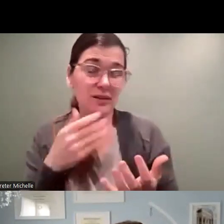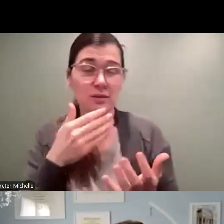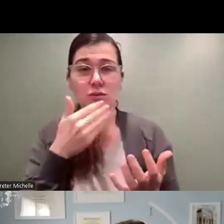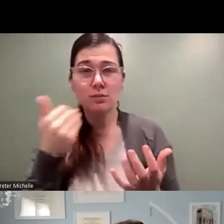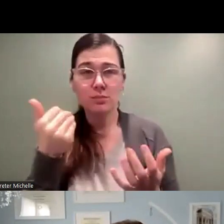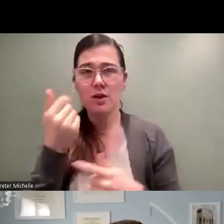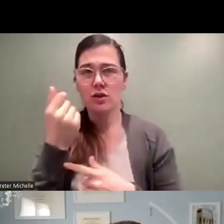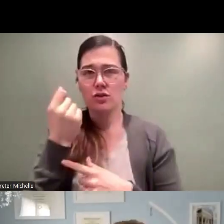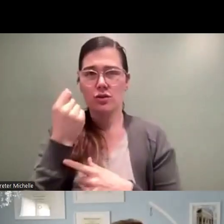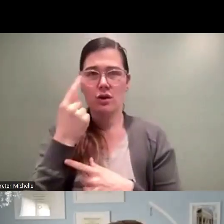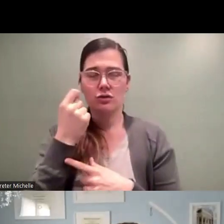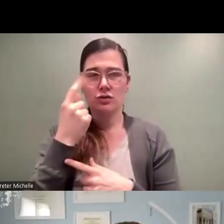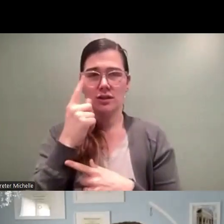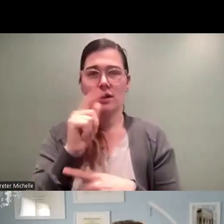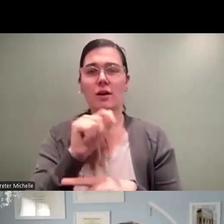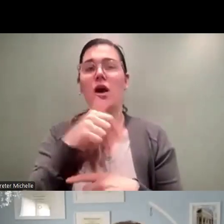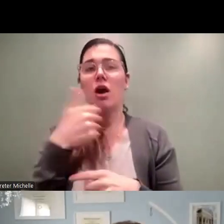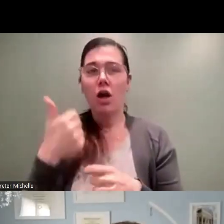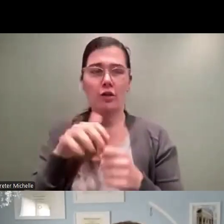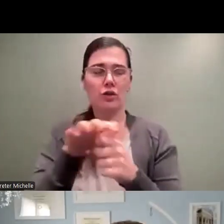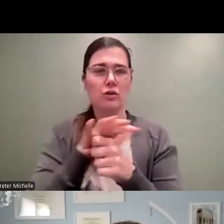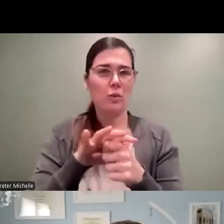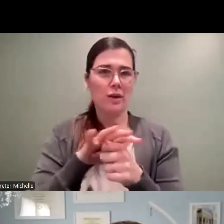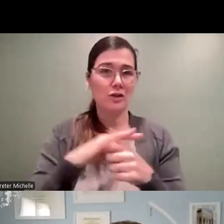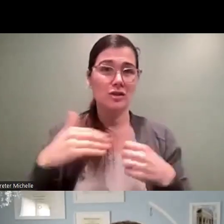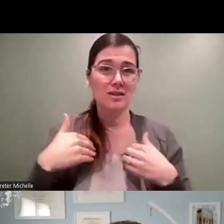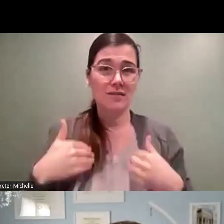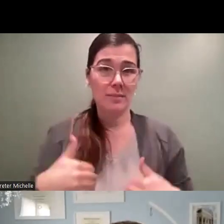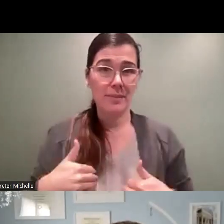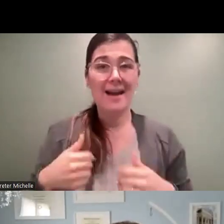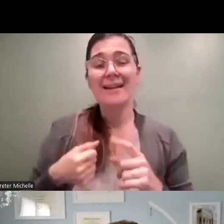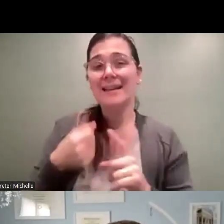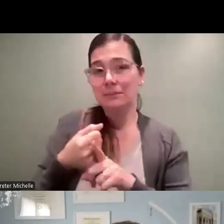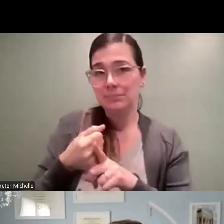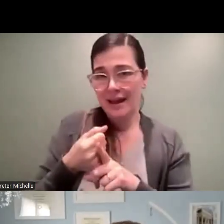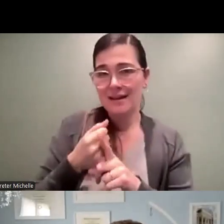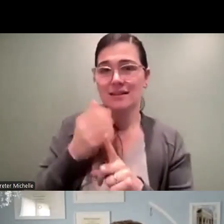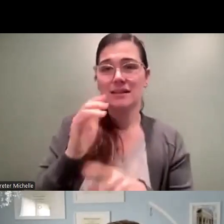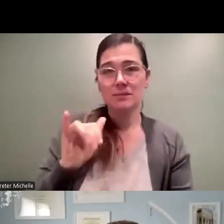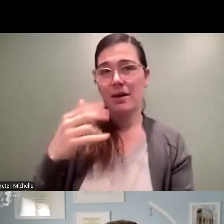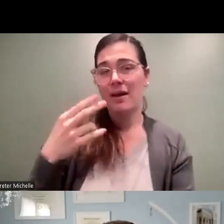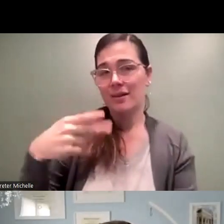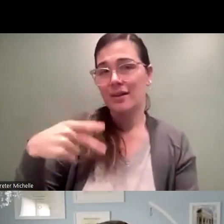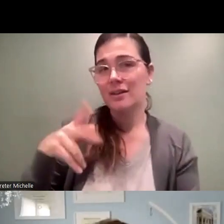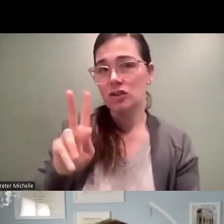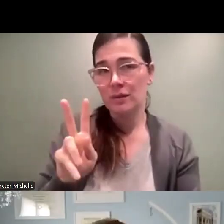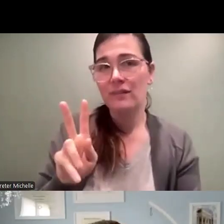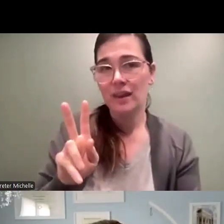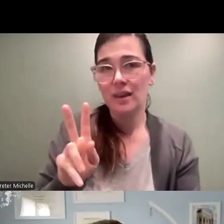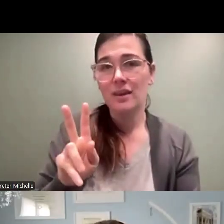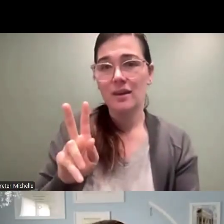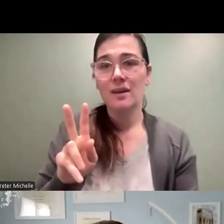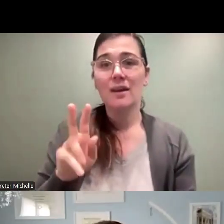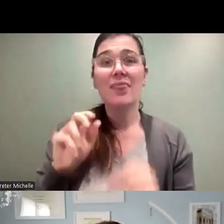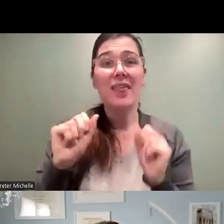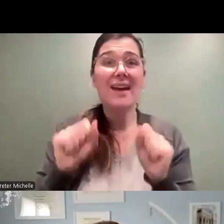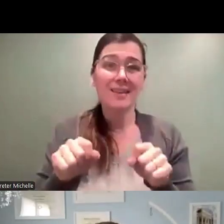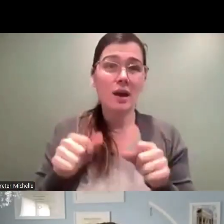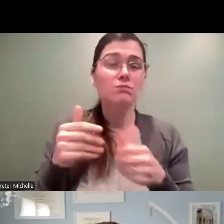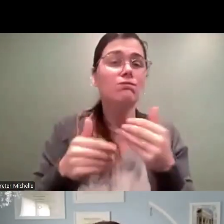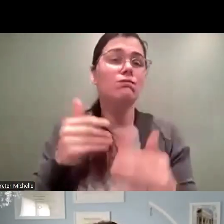understand other sites of the body that are impacted by HPV that can progress to cancer.